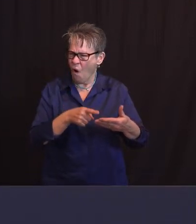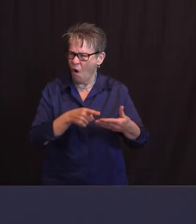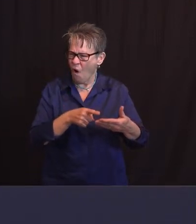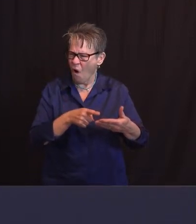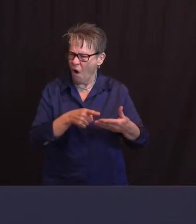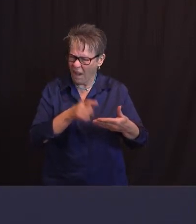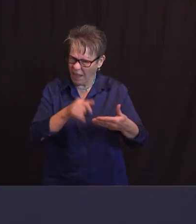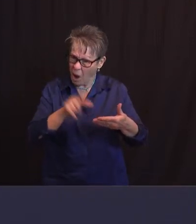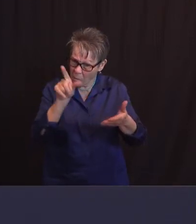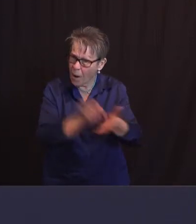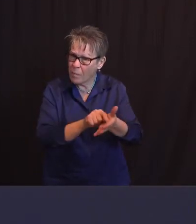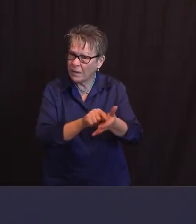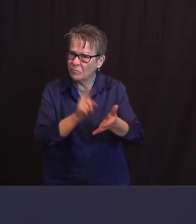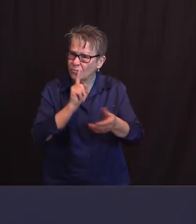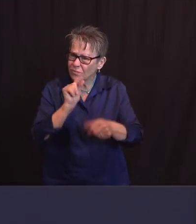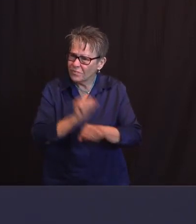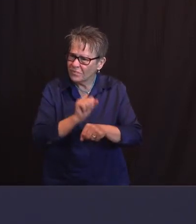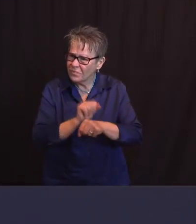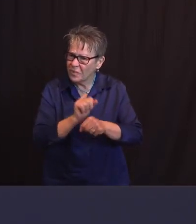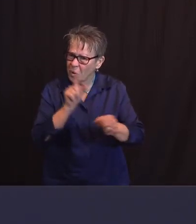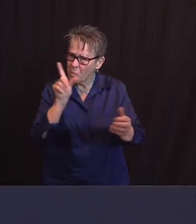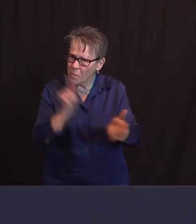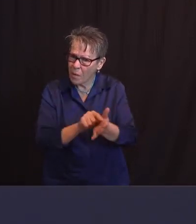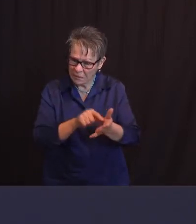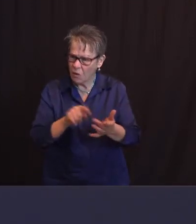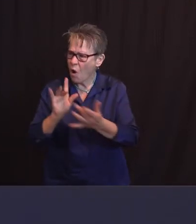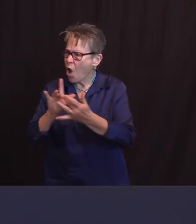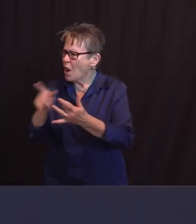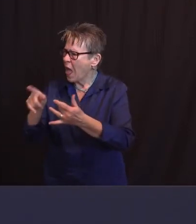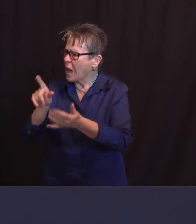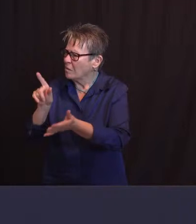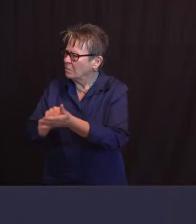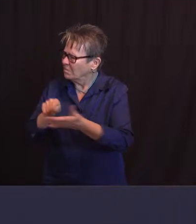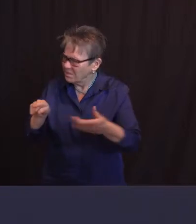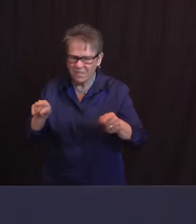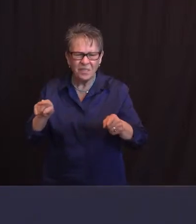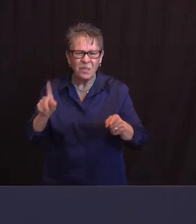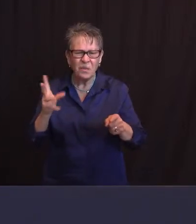So I hate to check this before we go here.